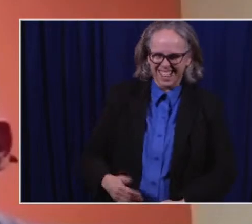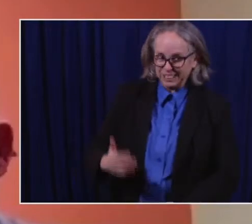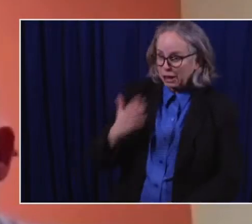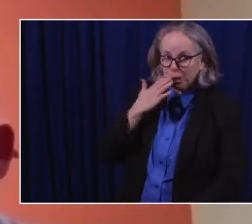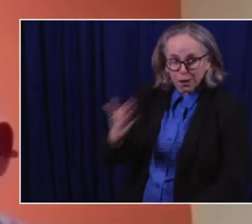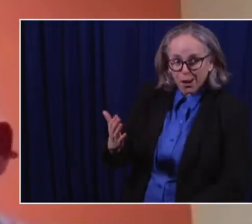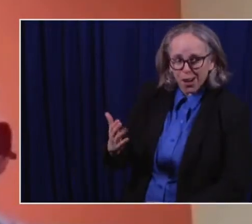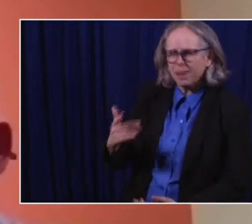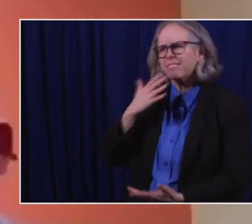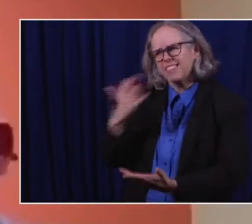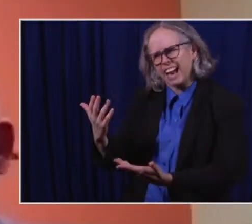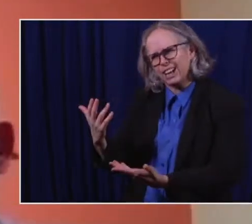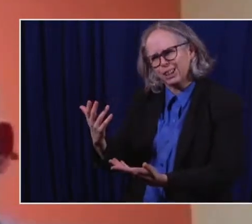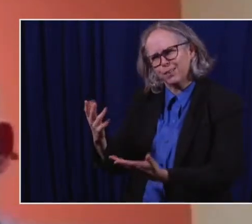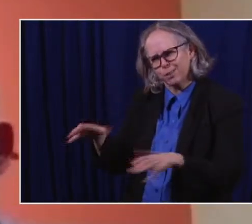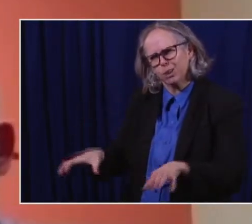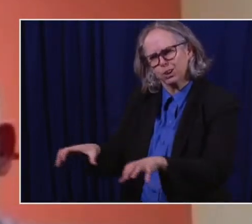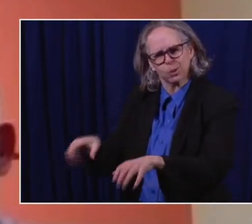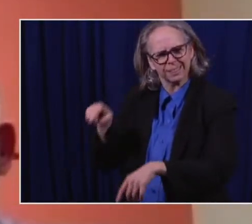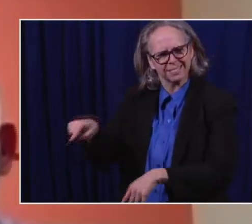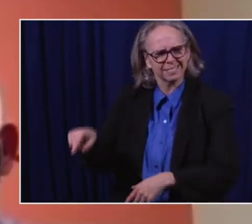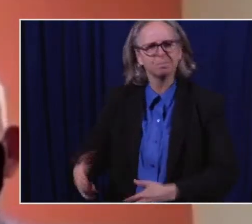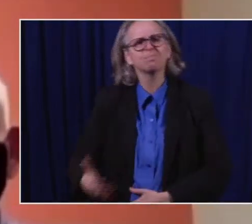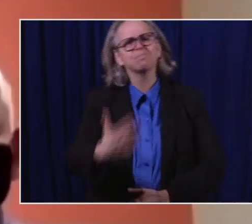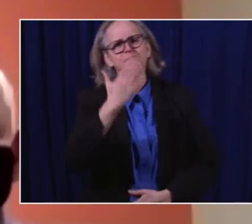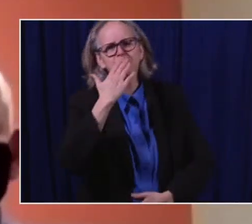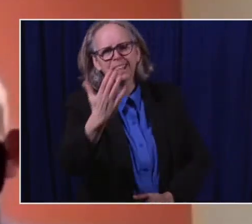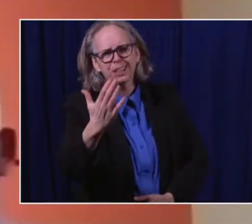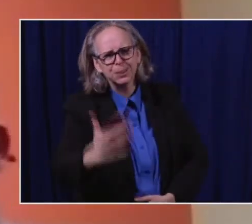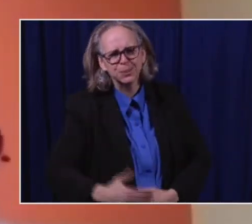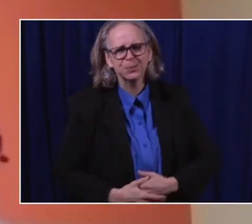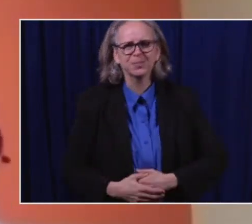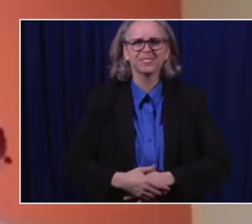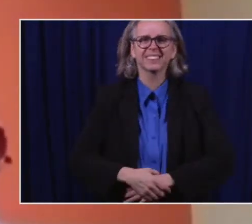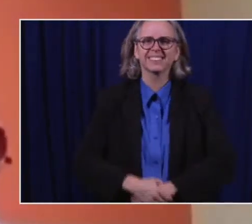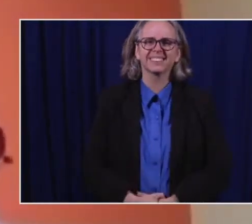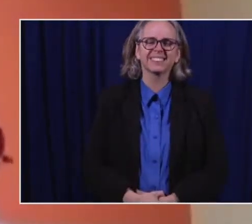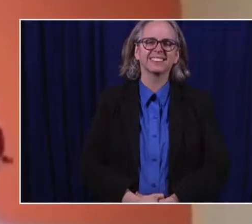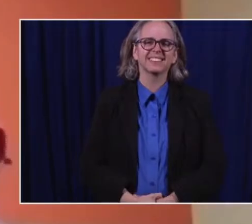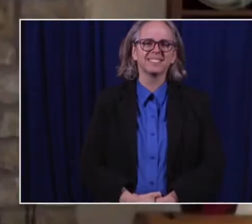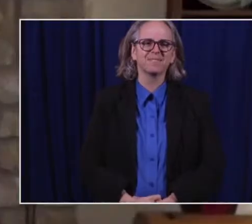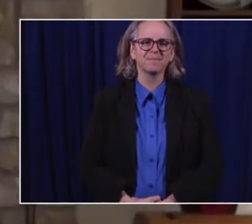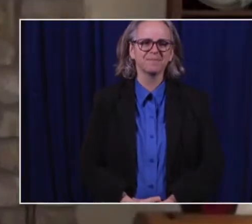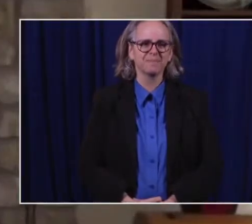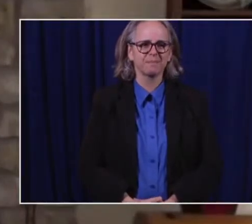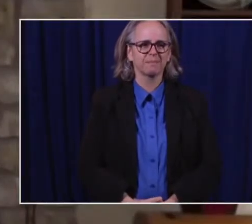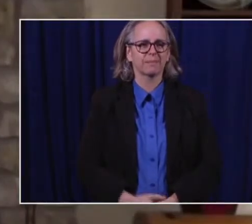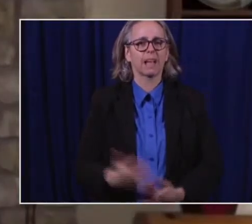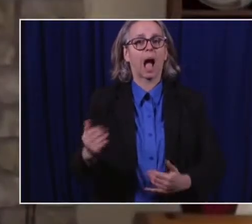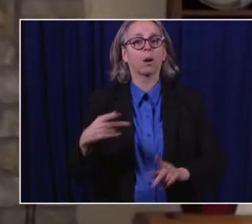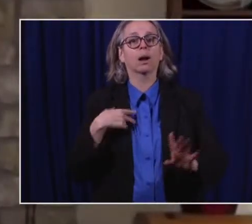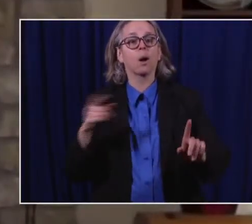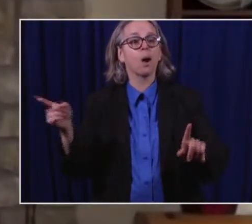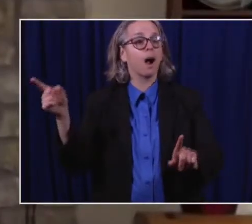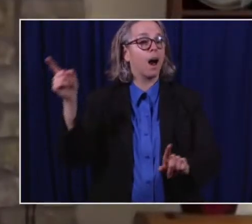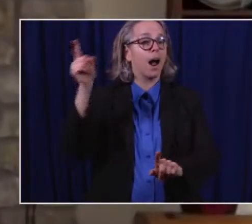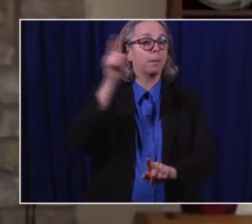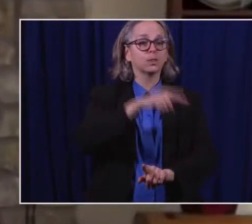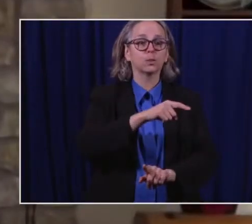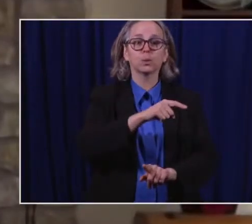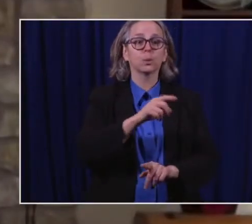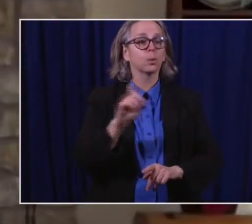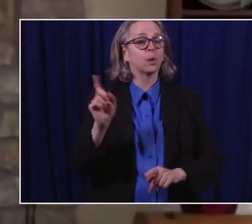much. We appreciate it. Welcome. Thank you, Mr. Governor. Have a good day. Thank you. We're going to go across the state of the Mahoning